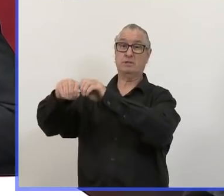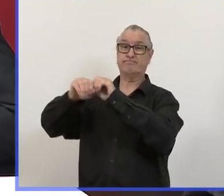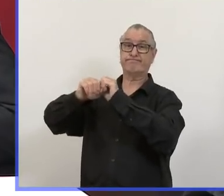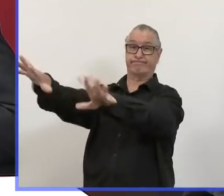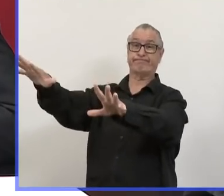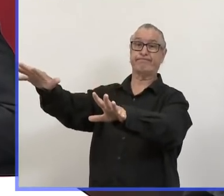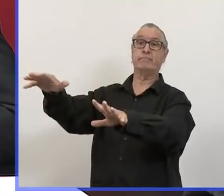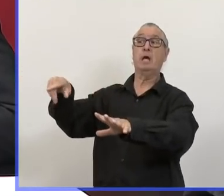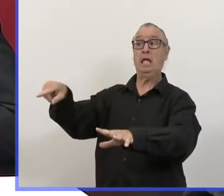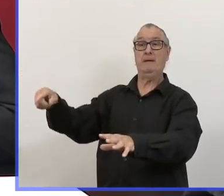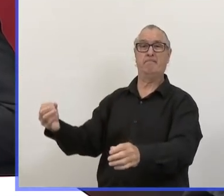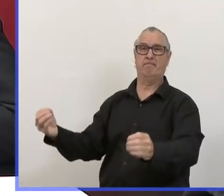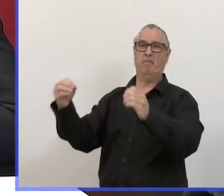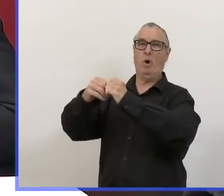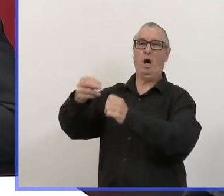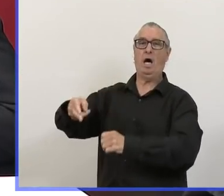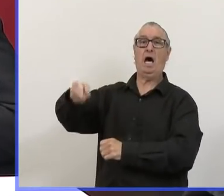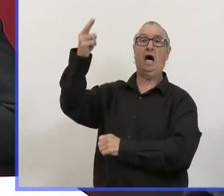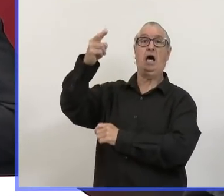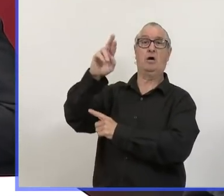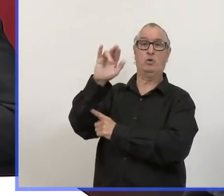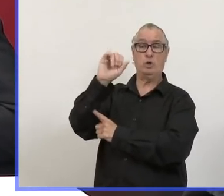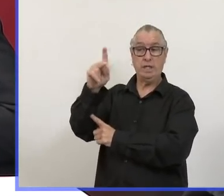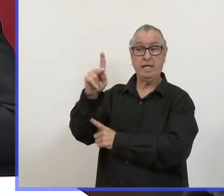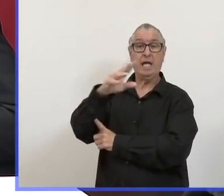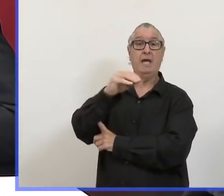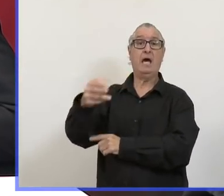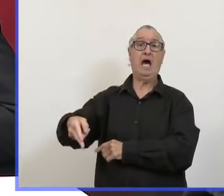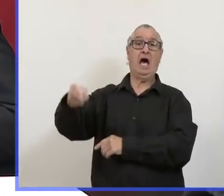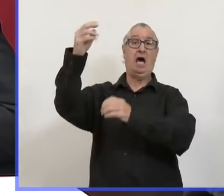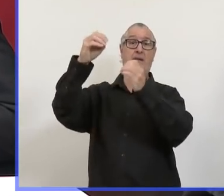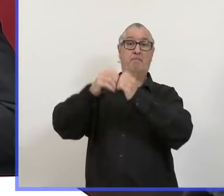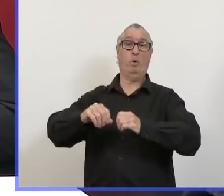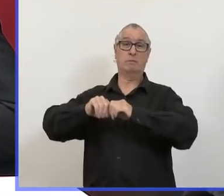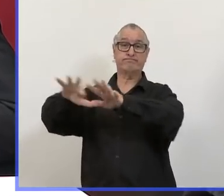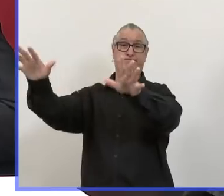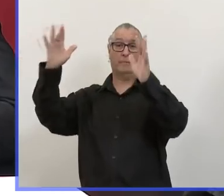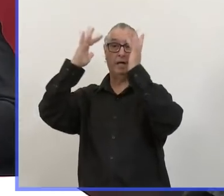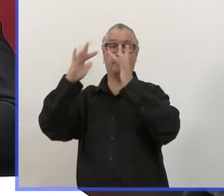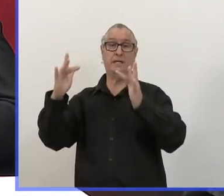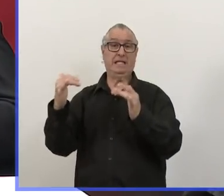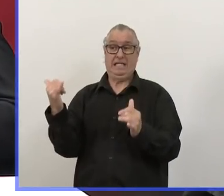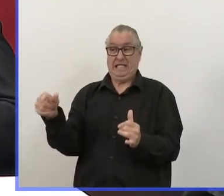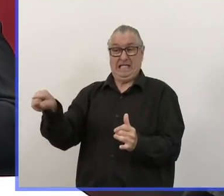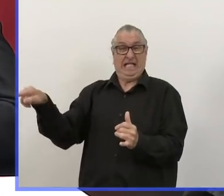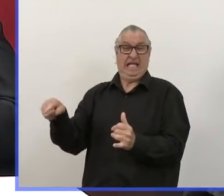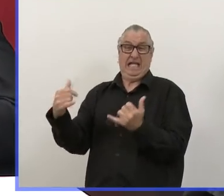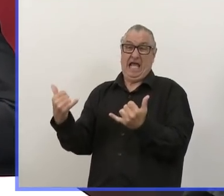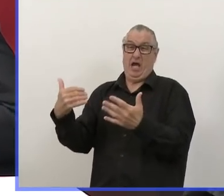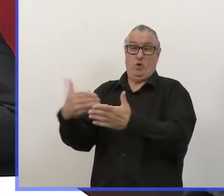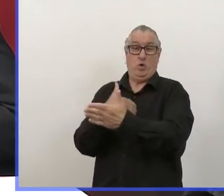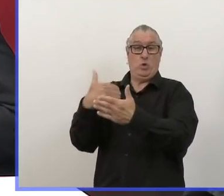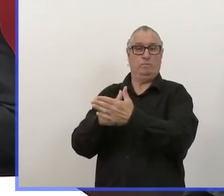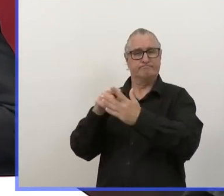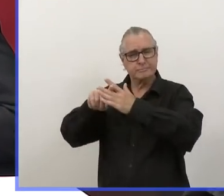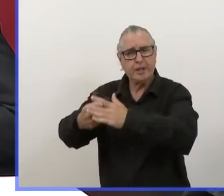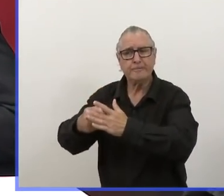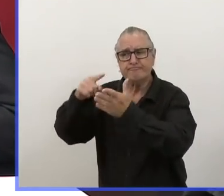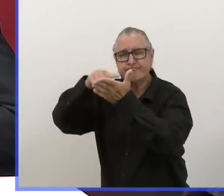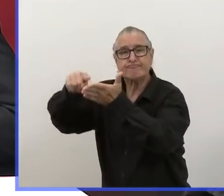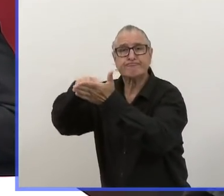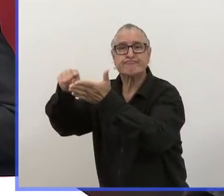hospitalizations. And again, the literature is very early on that. So a variant, there's hundreds of variants out there. A variant